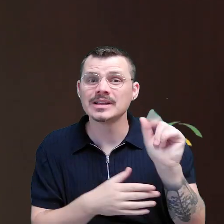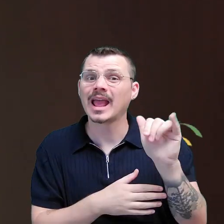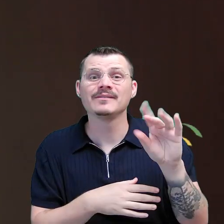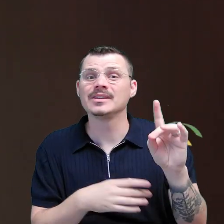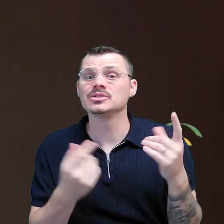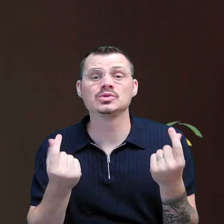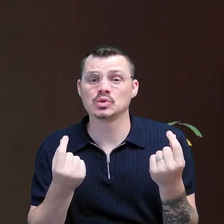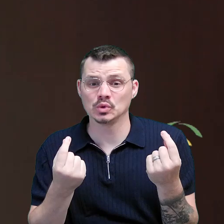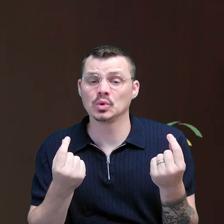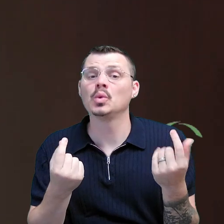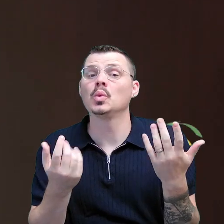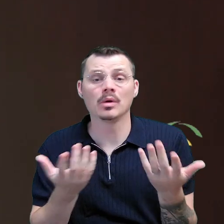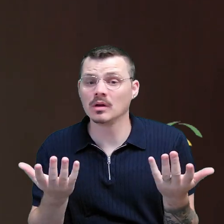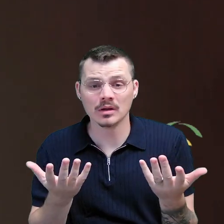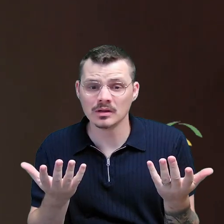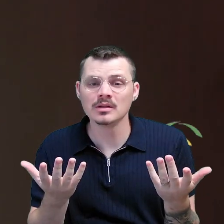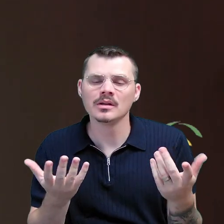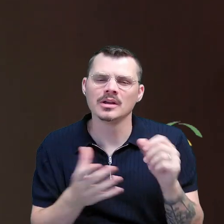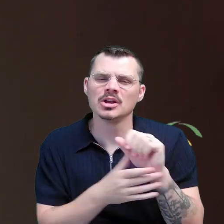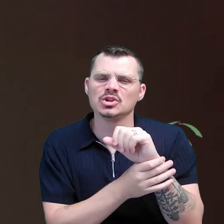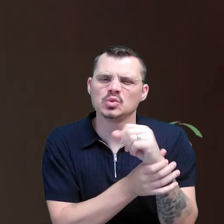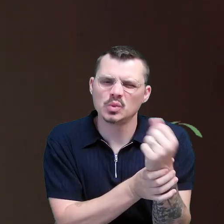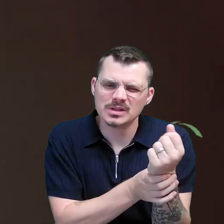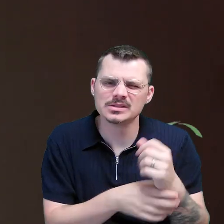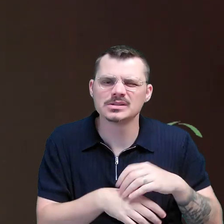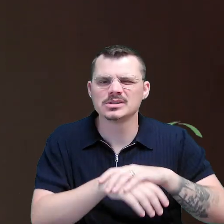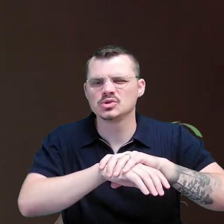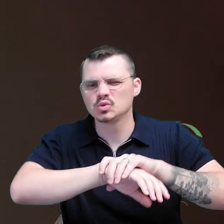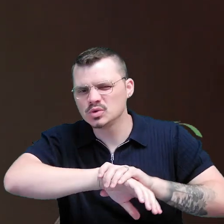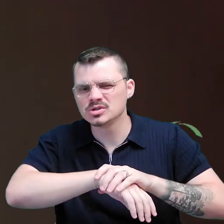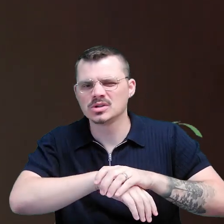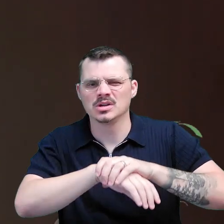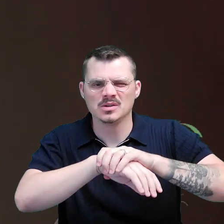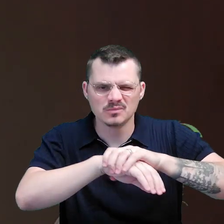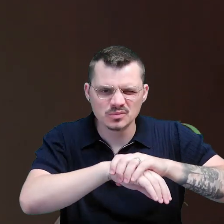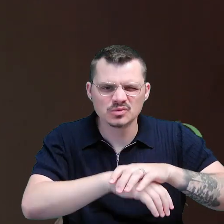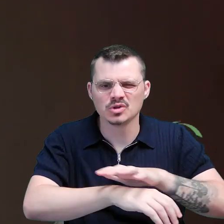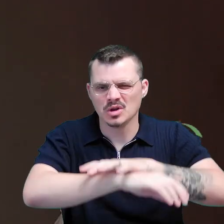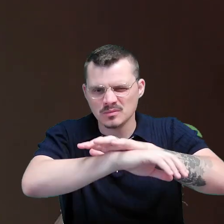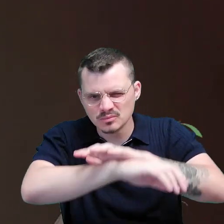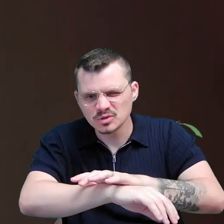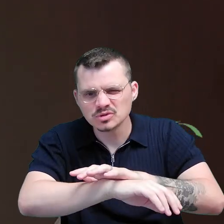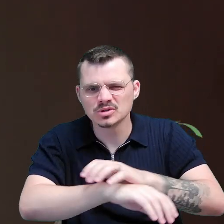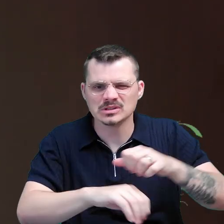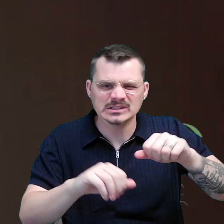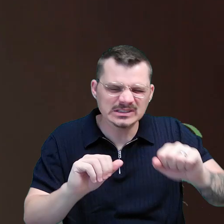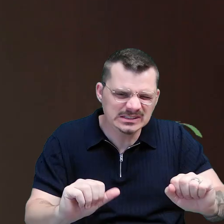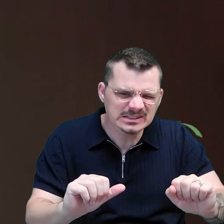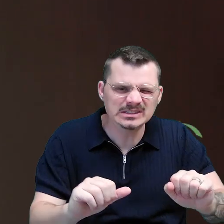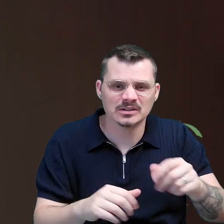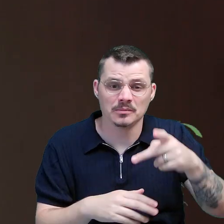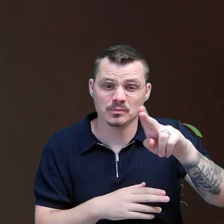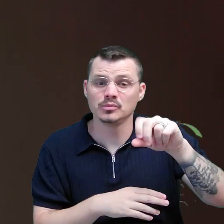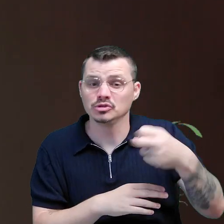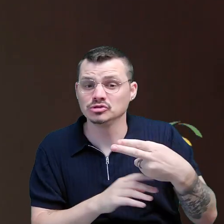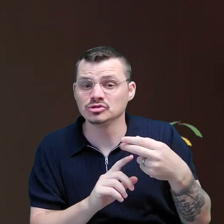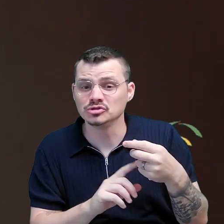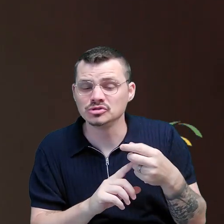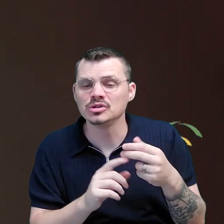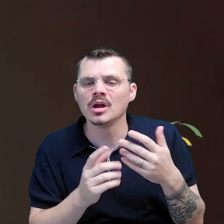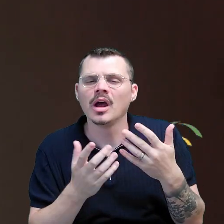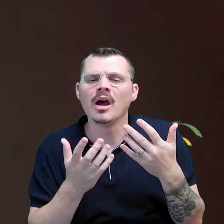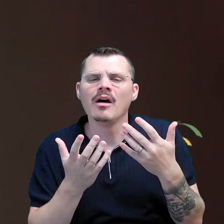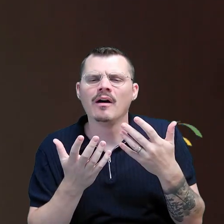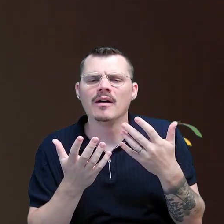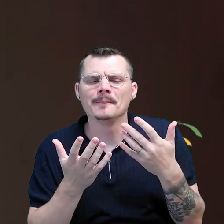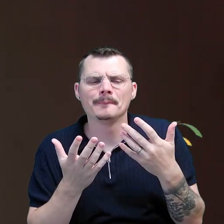often would be to twist and turn and pressure and push on himself